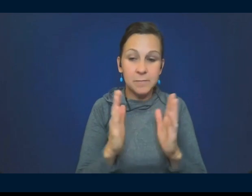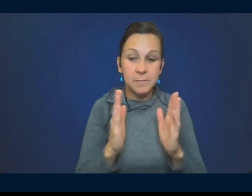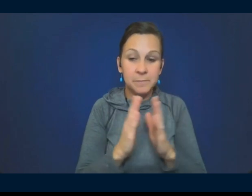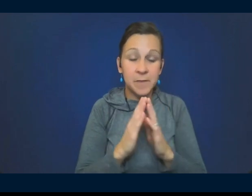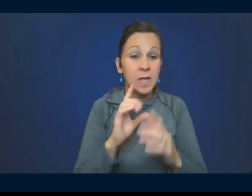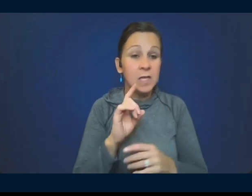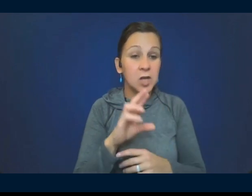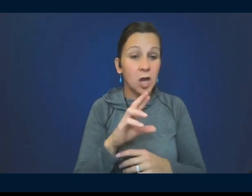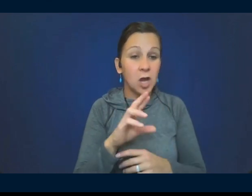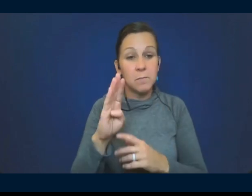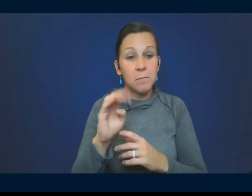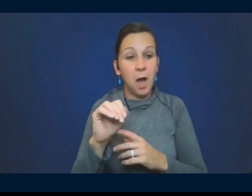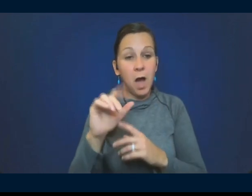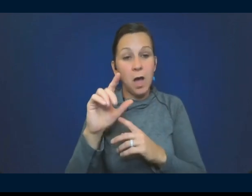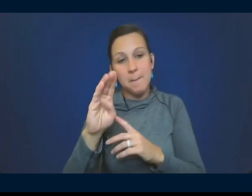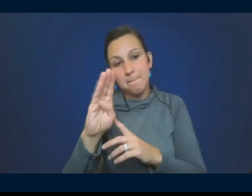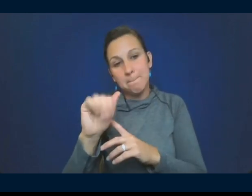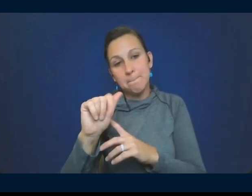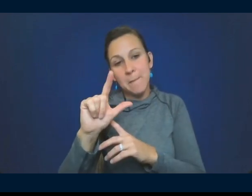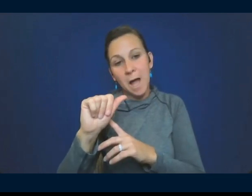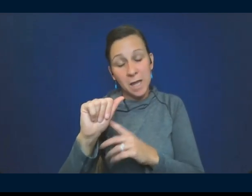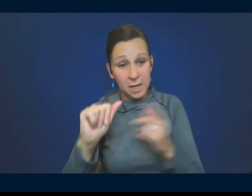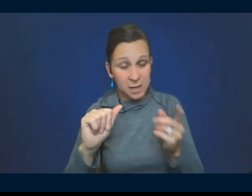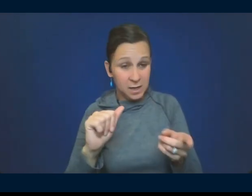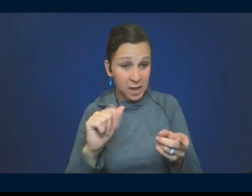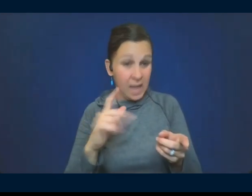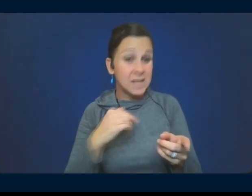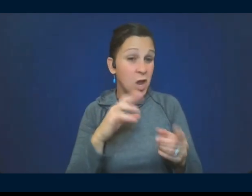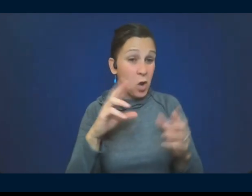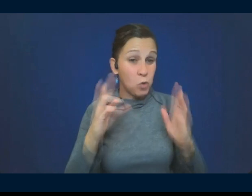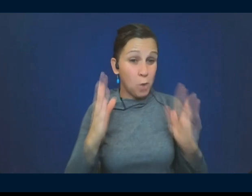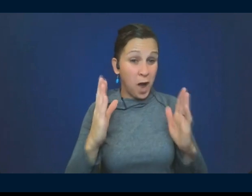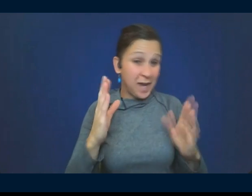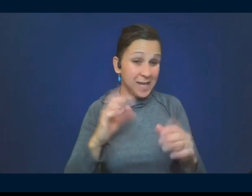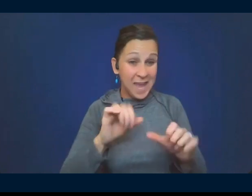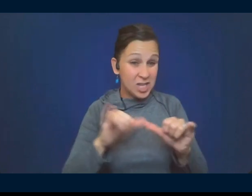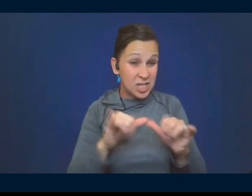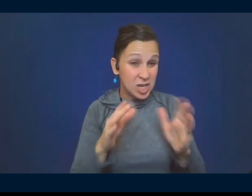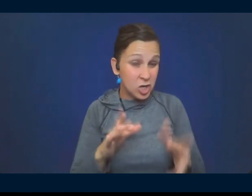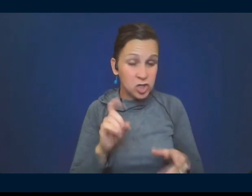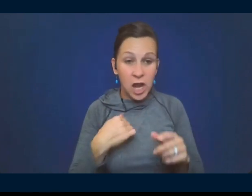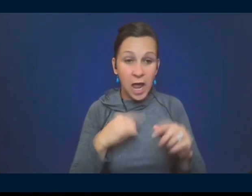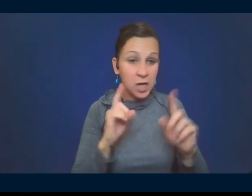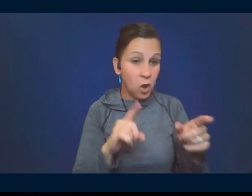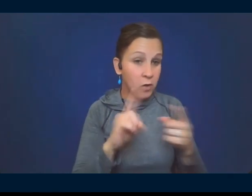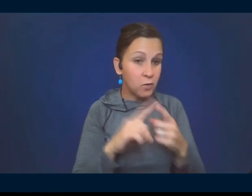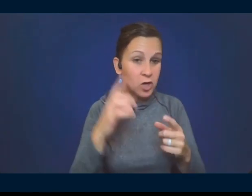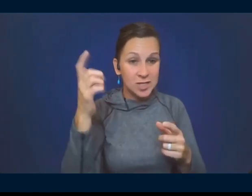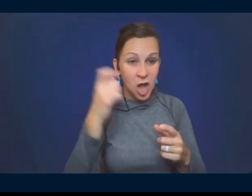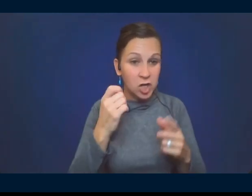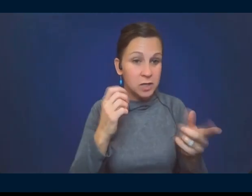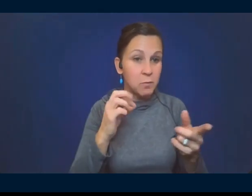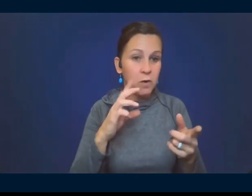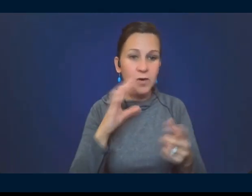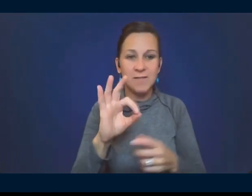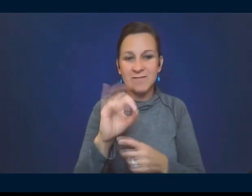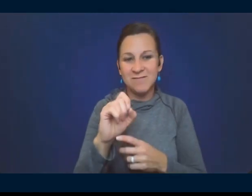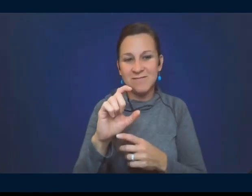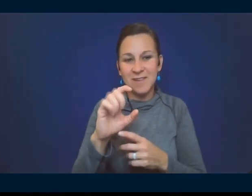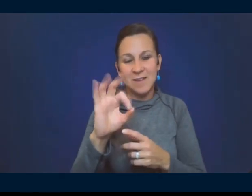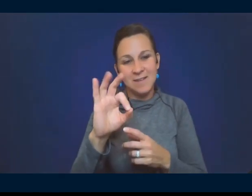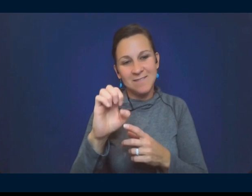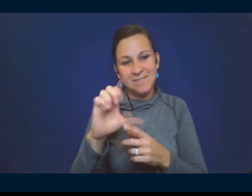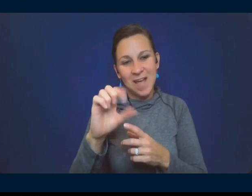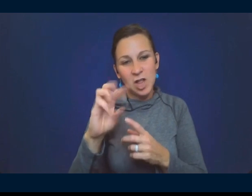Dr. Bala, as a robotic engineer, should I go for the scholarship or should I go for the fellowship, or are both